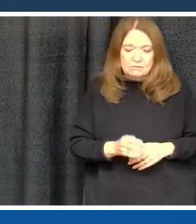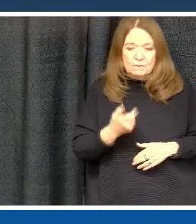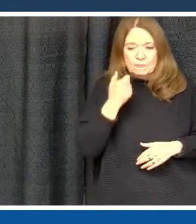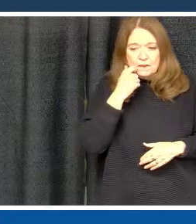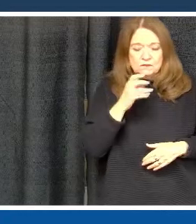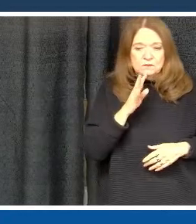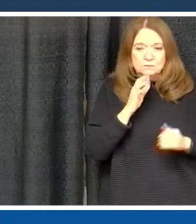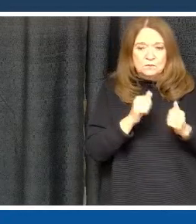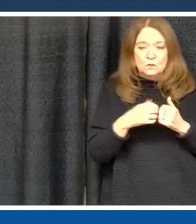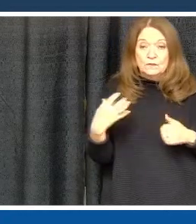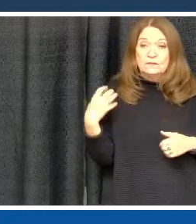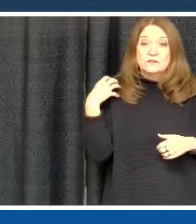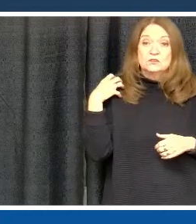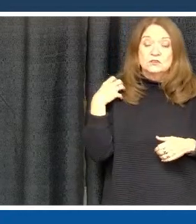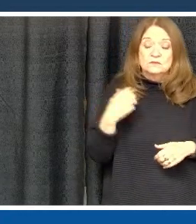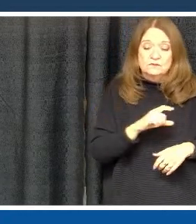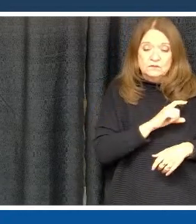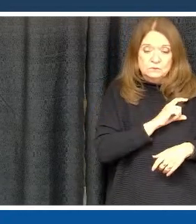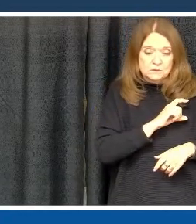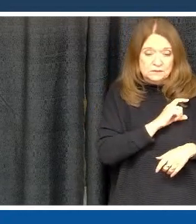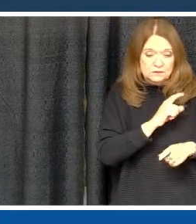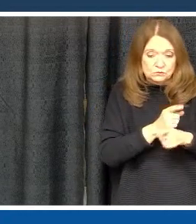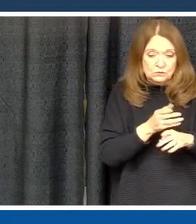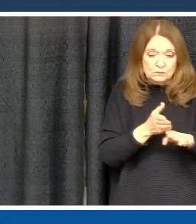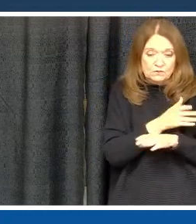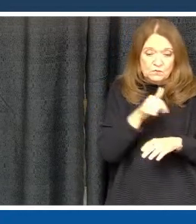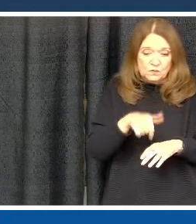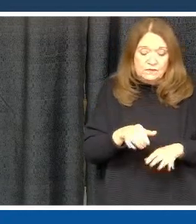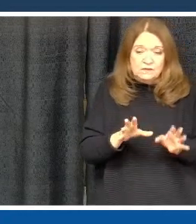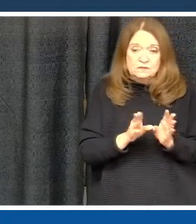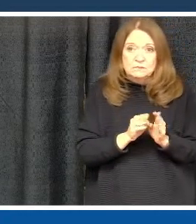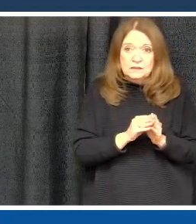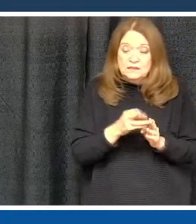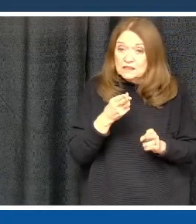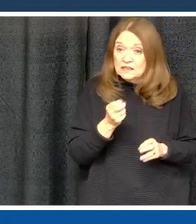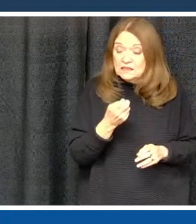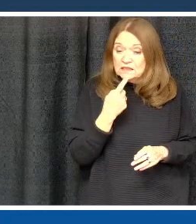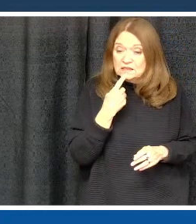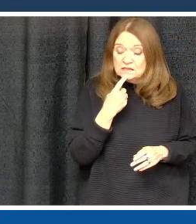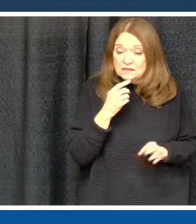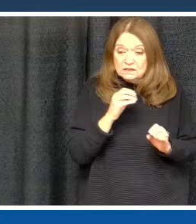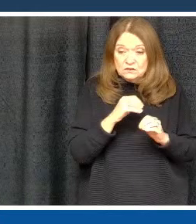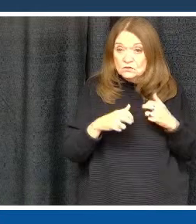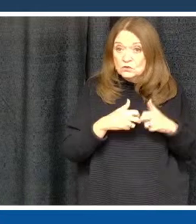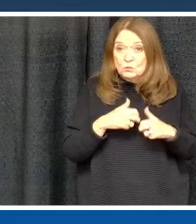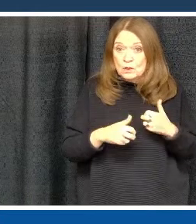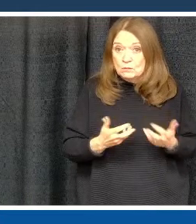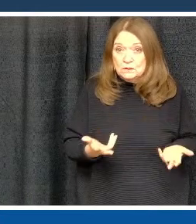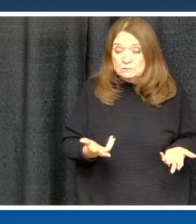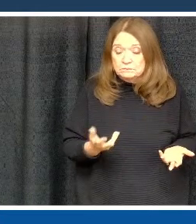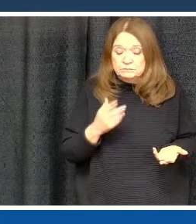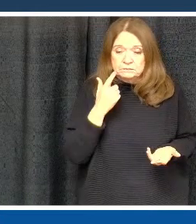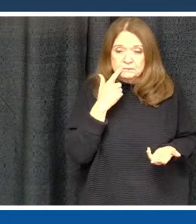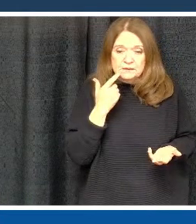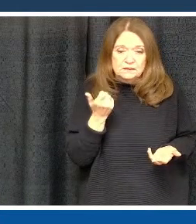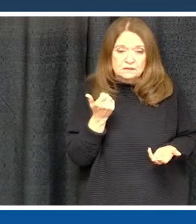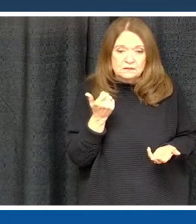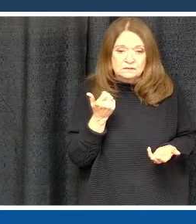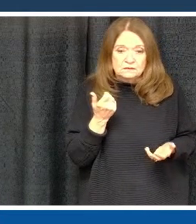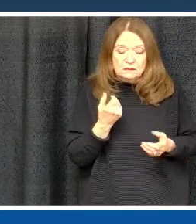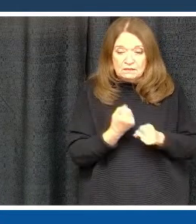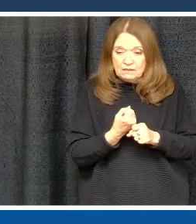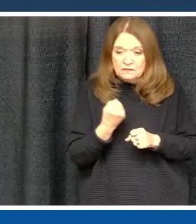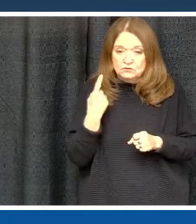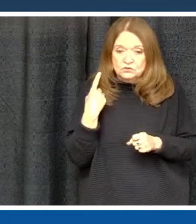with the chief of police right before this meeting. He says there's no problem because last